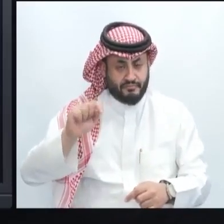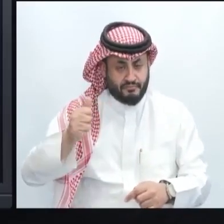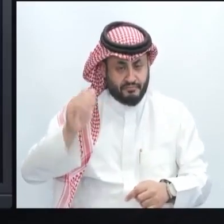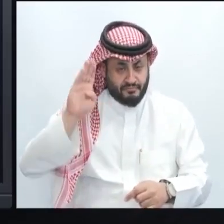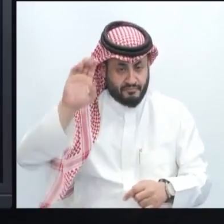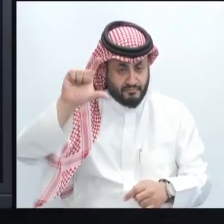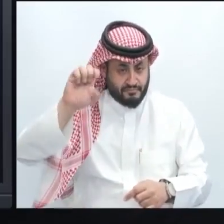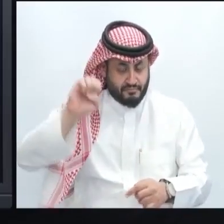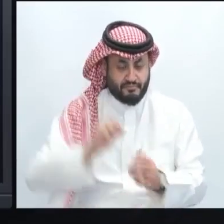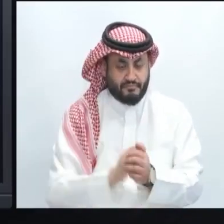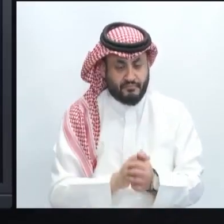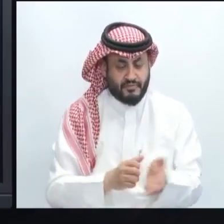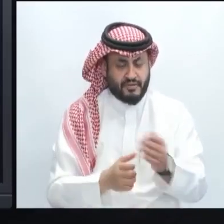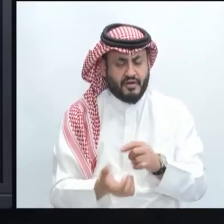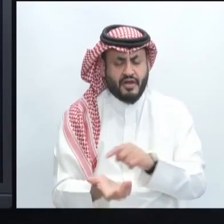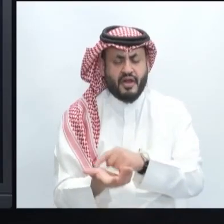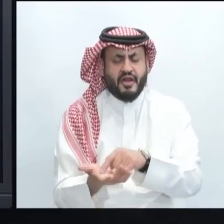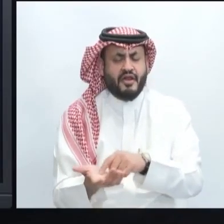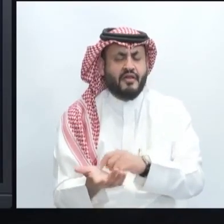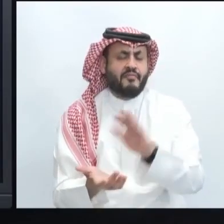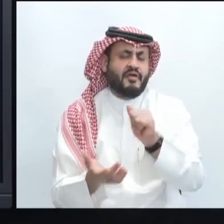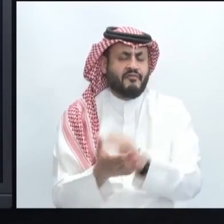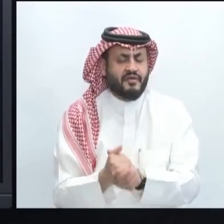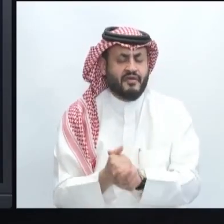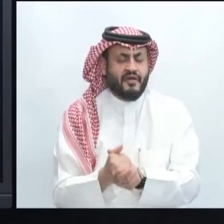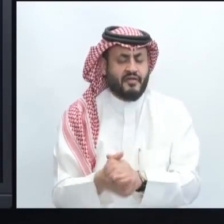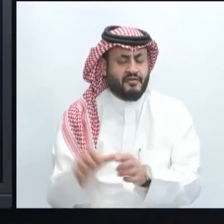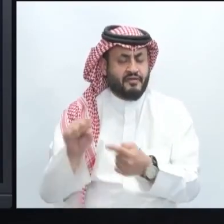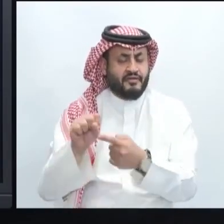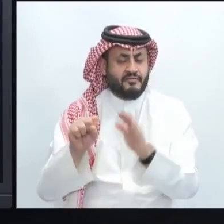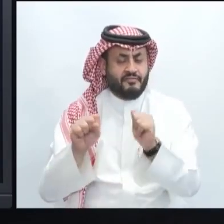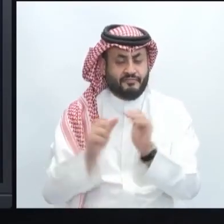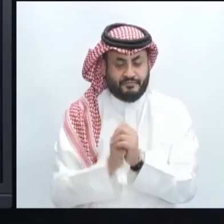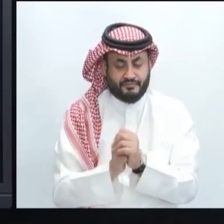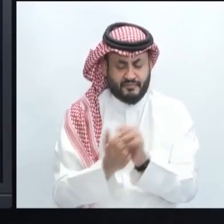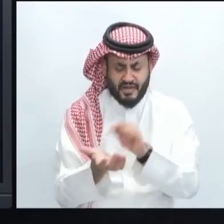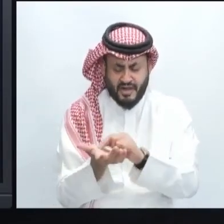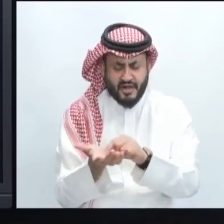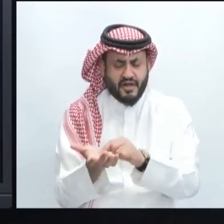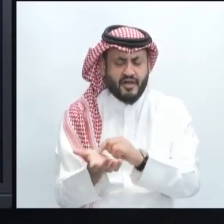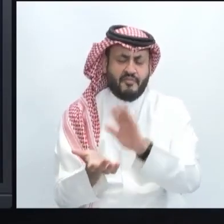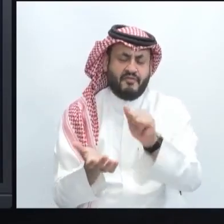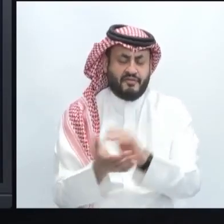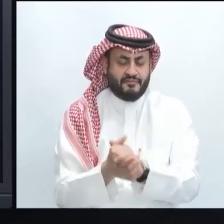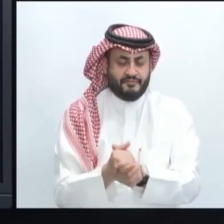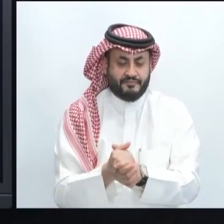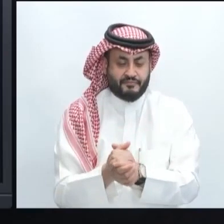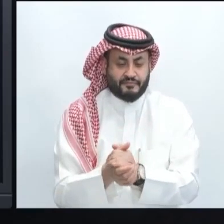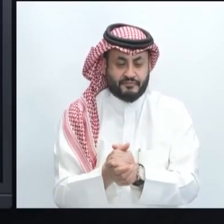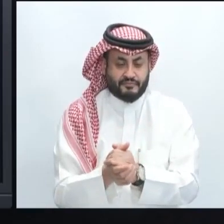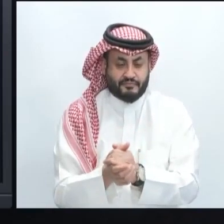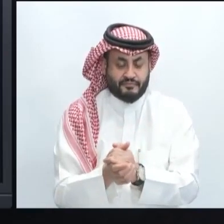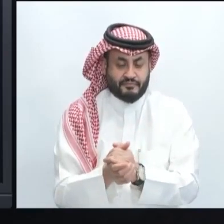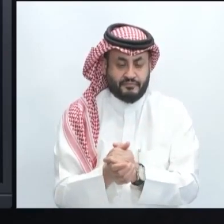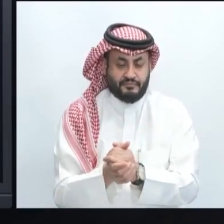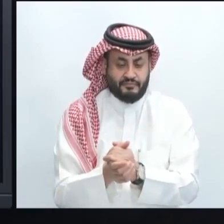uncountable is the food that we cannot count. We can't count. So I'm going